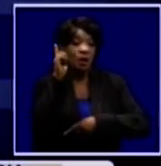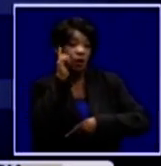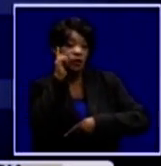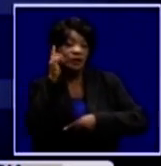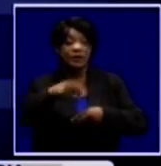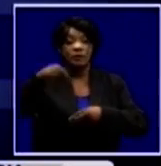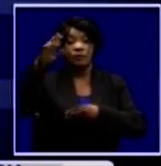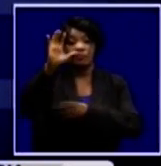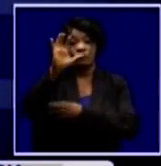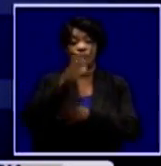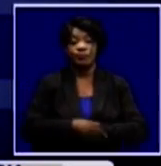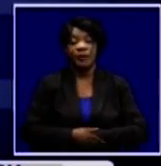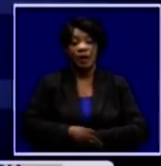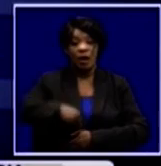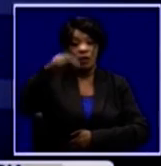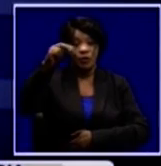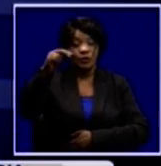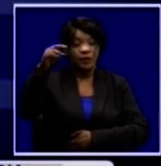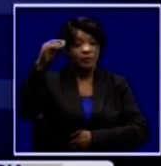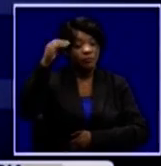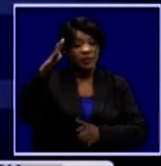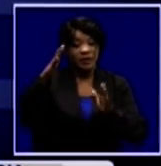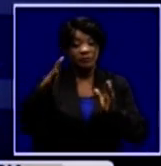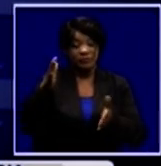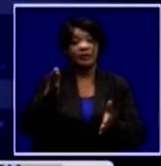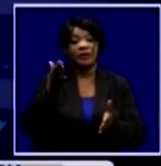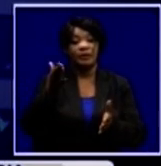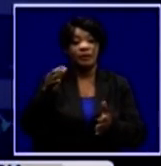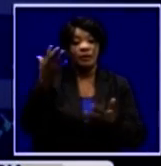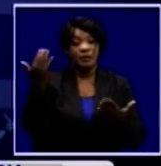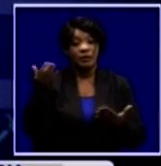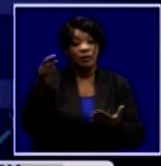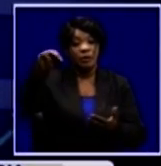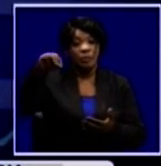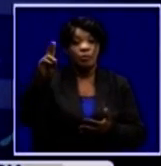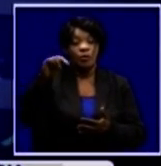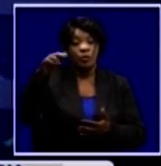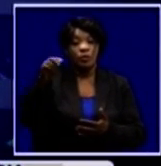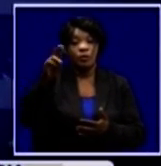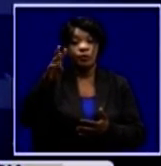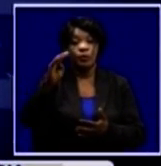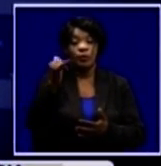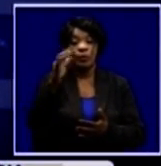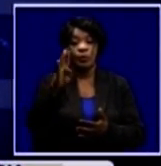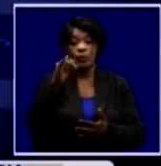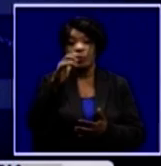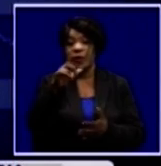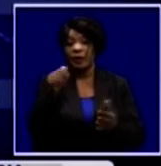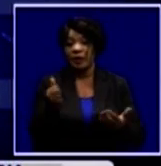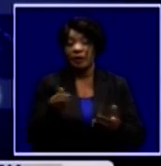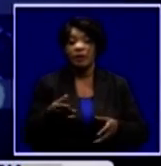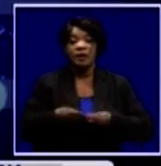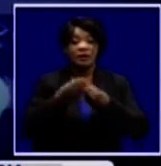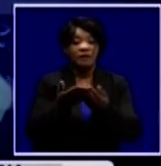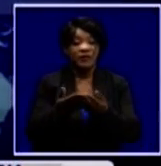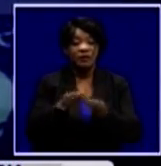Northern Province. Northern Province Minister Brian Munduwile says that the move is aimed at reducing the accommodation shortage